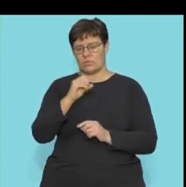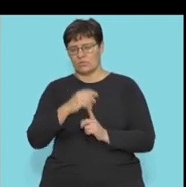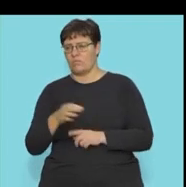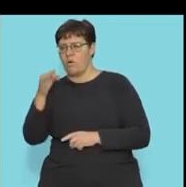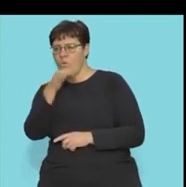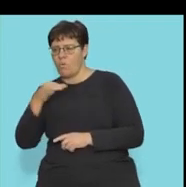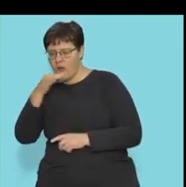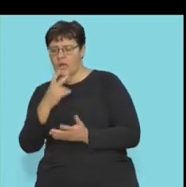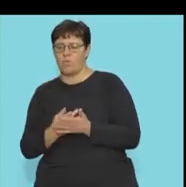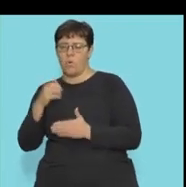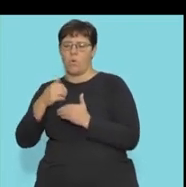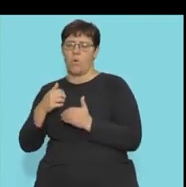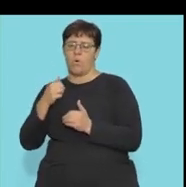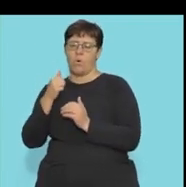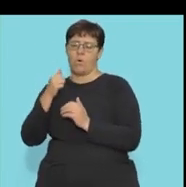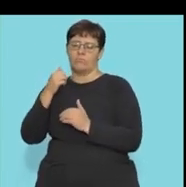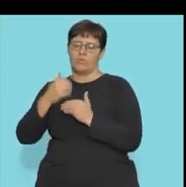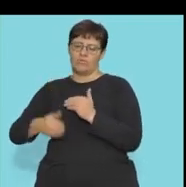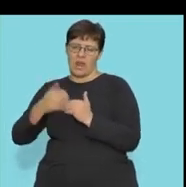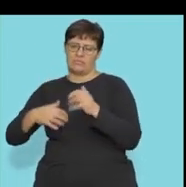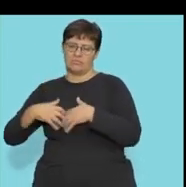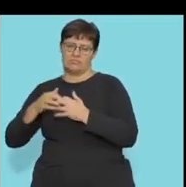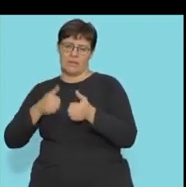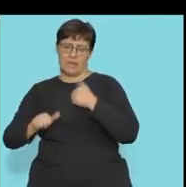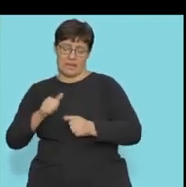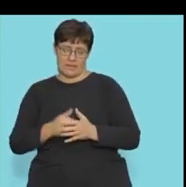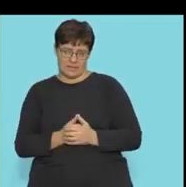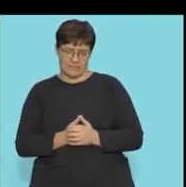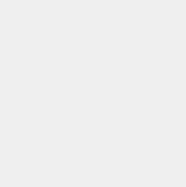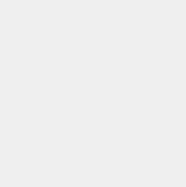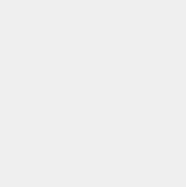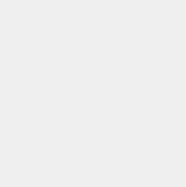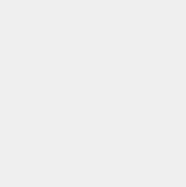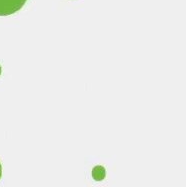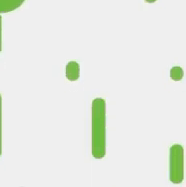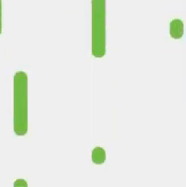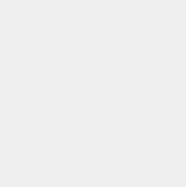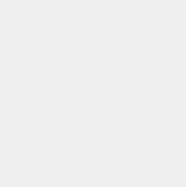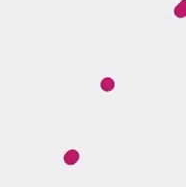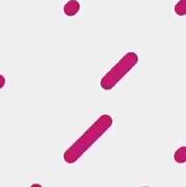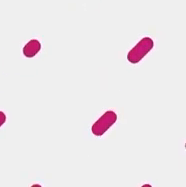wine, as well as the baking of bread.